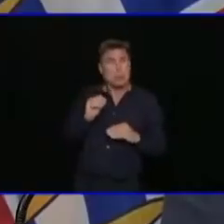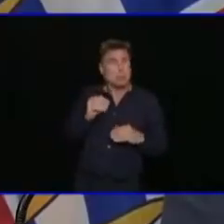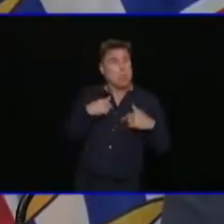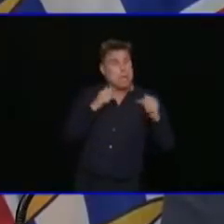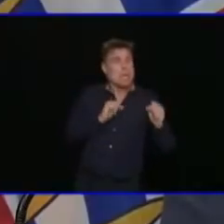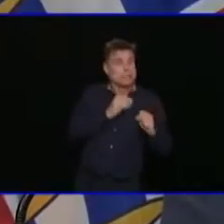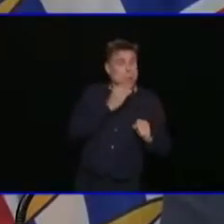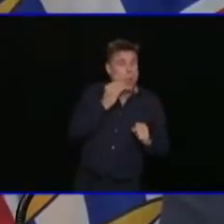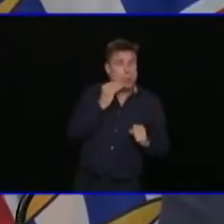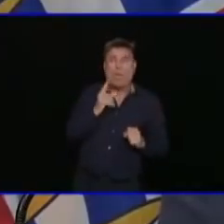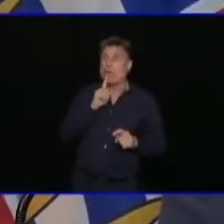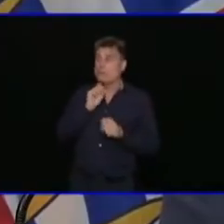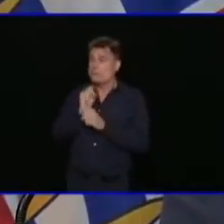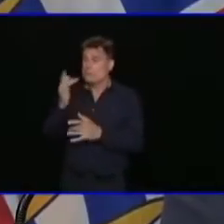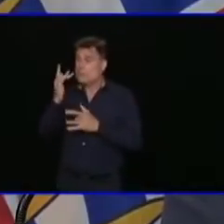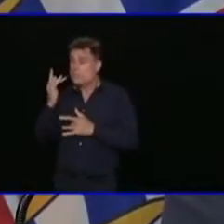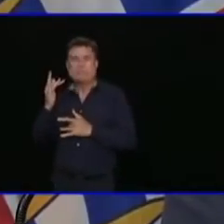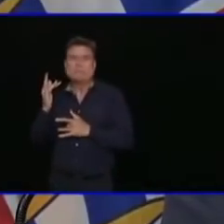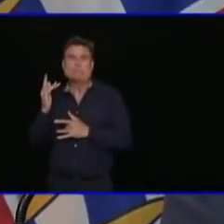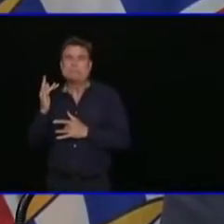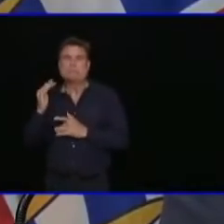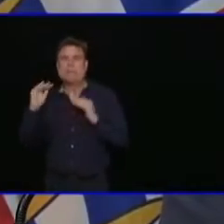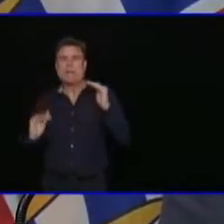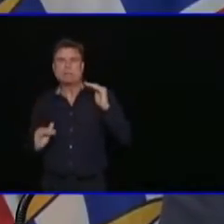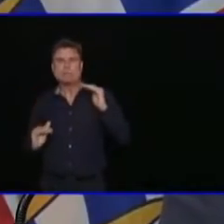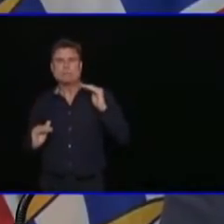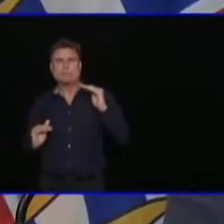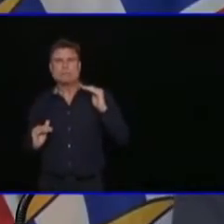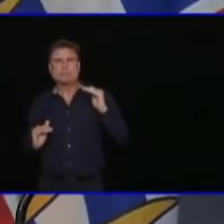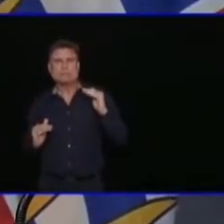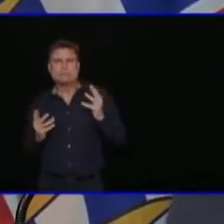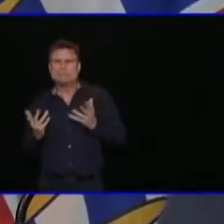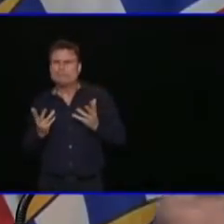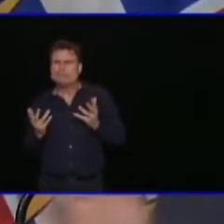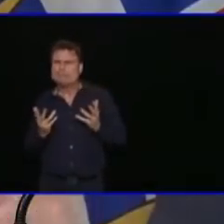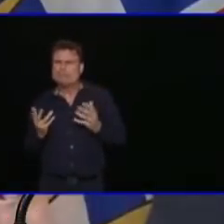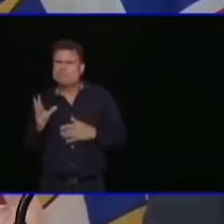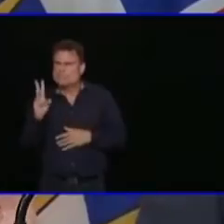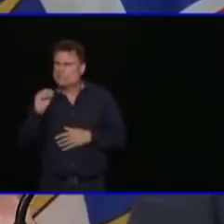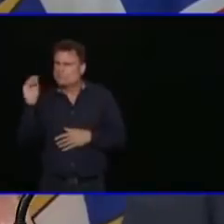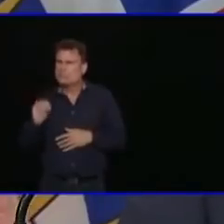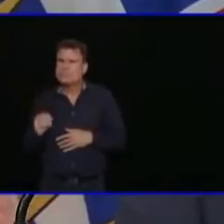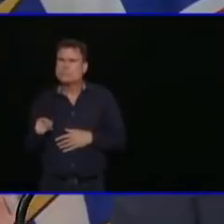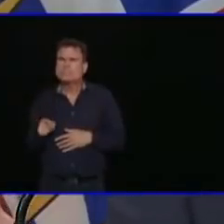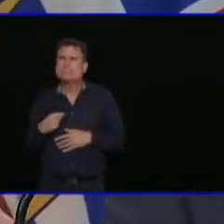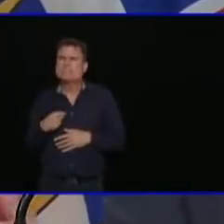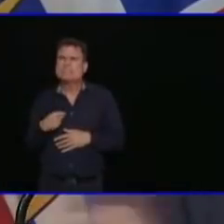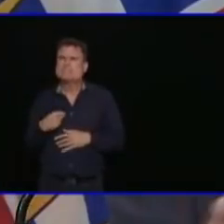and slow, as you put it. Yeah, I think it's a combination of things. So it talks about people's